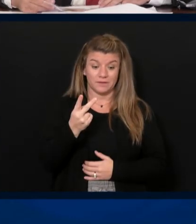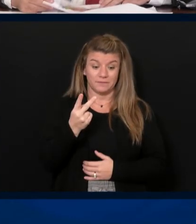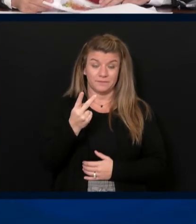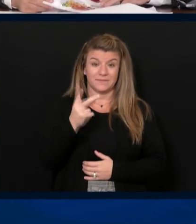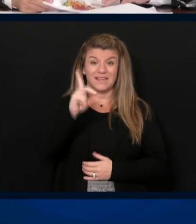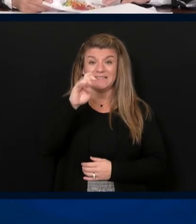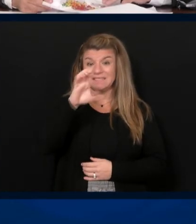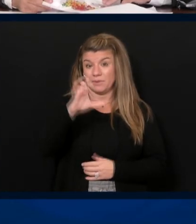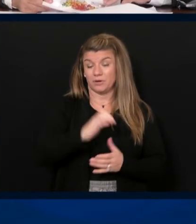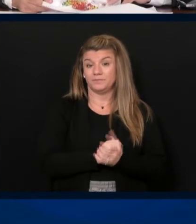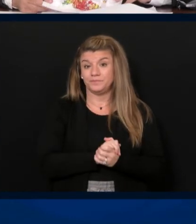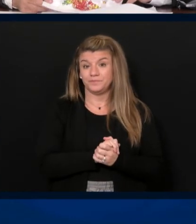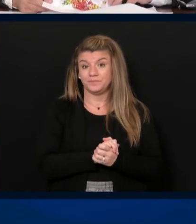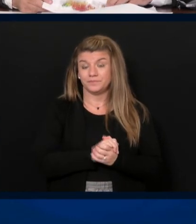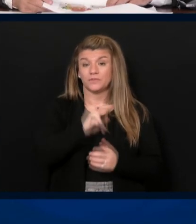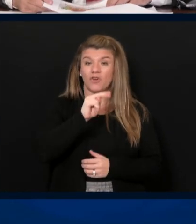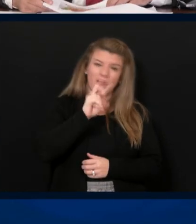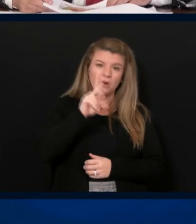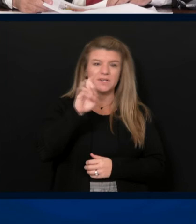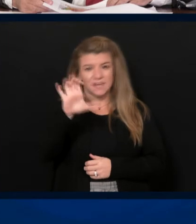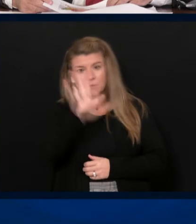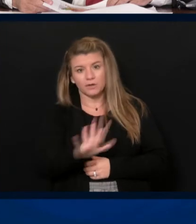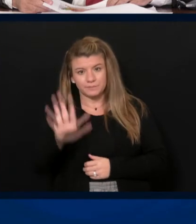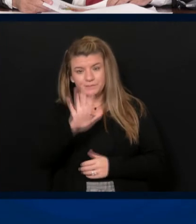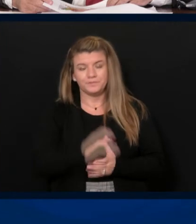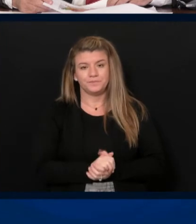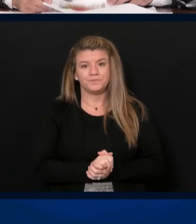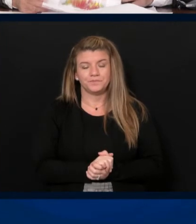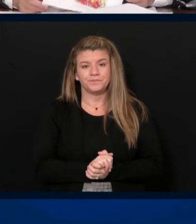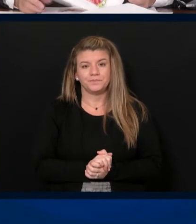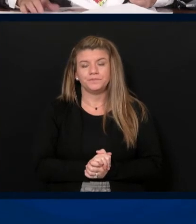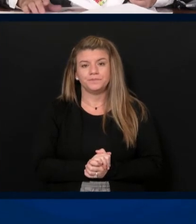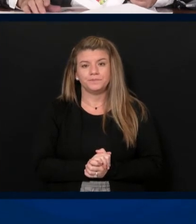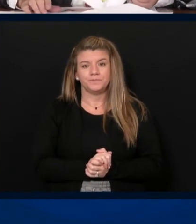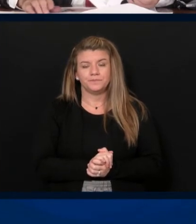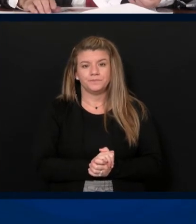in December, in November, December.